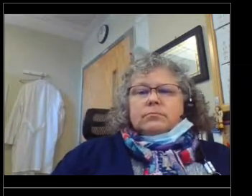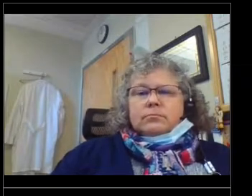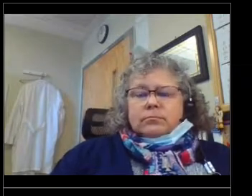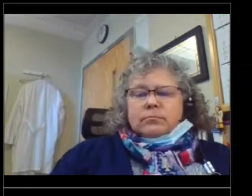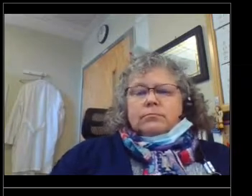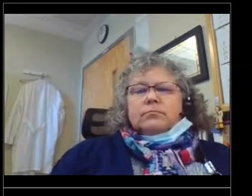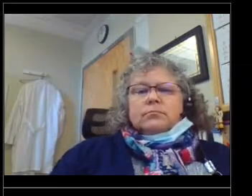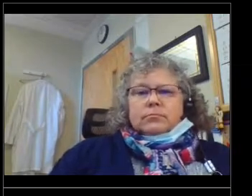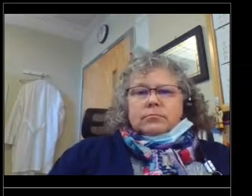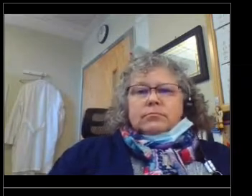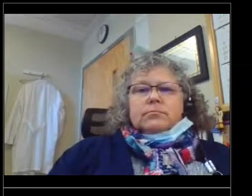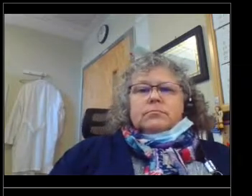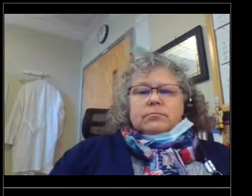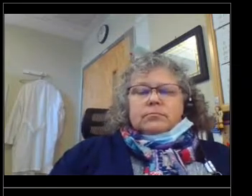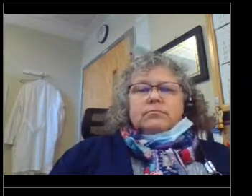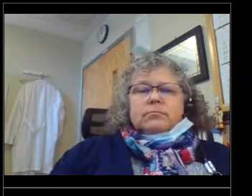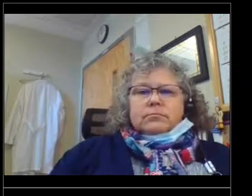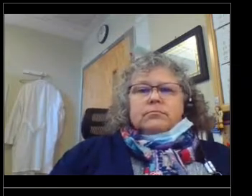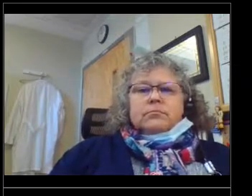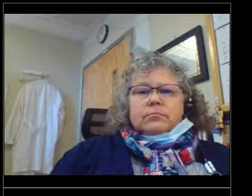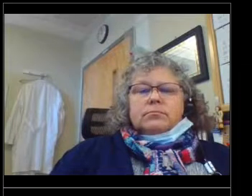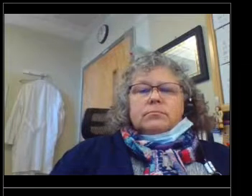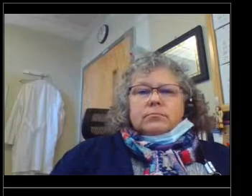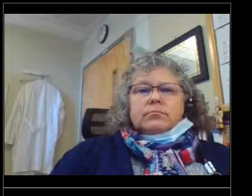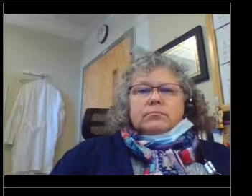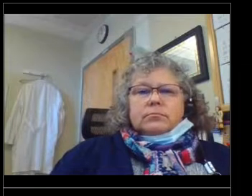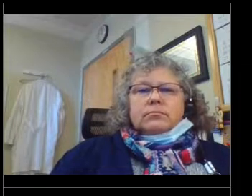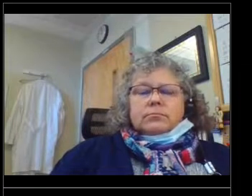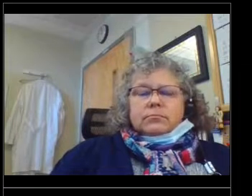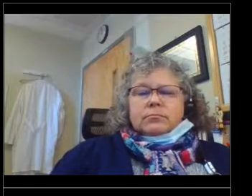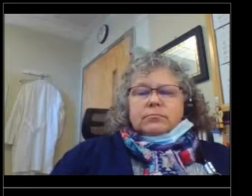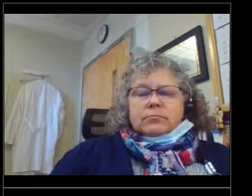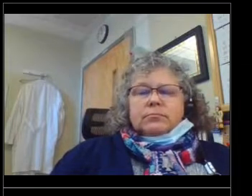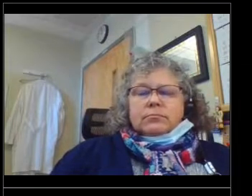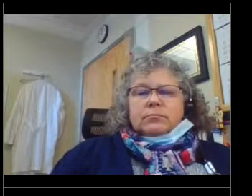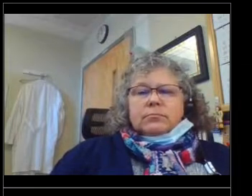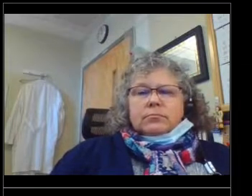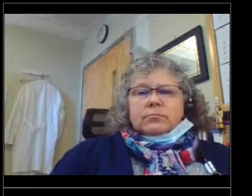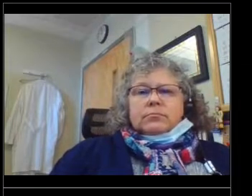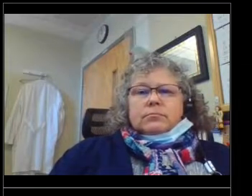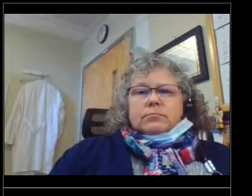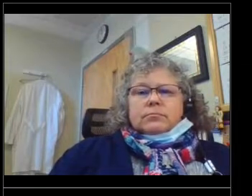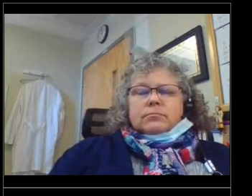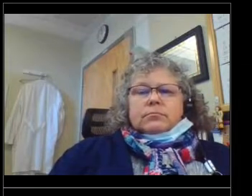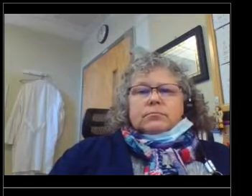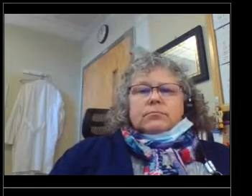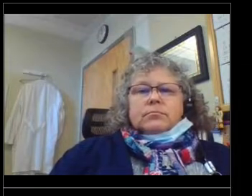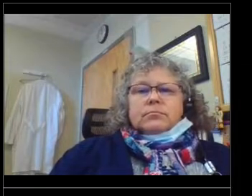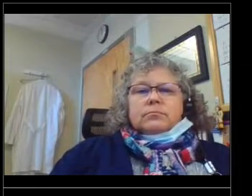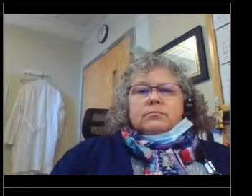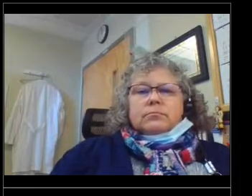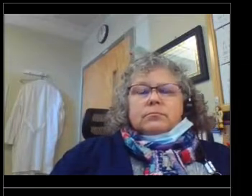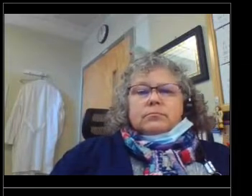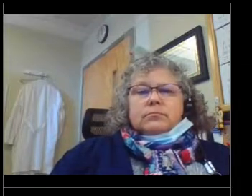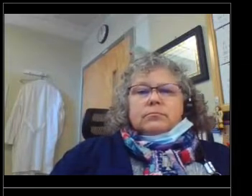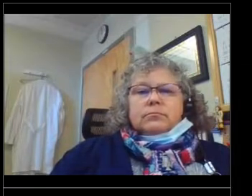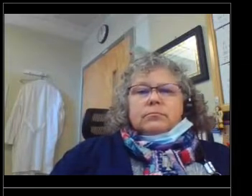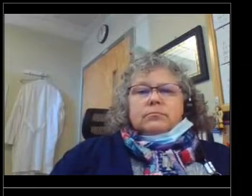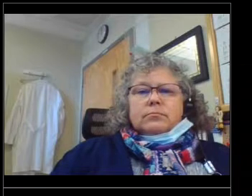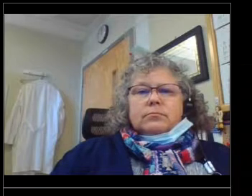the chart so I can look at the picture and give her my thoughts on it. You know, methods such as that would be